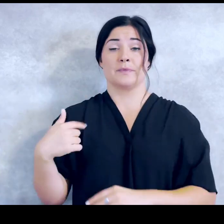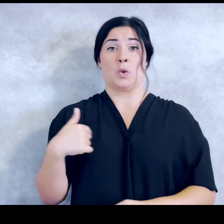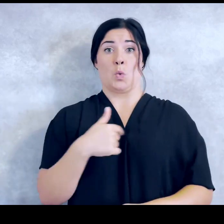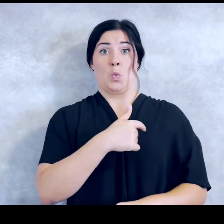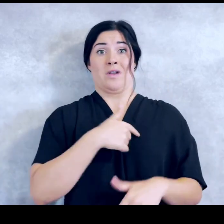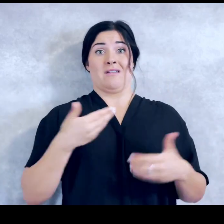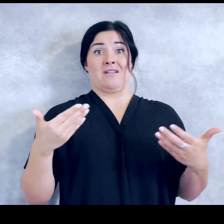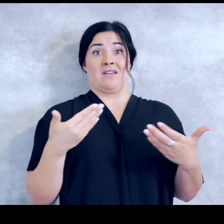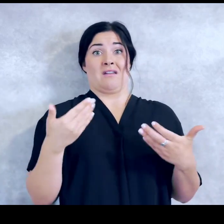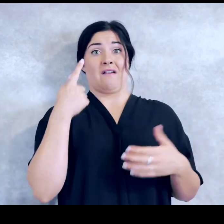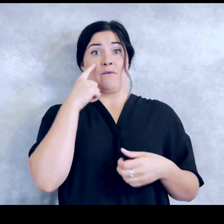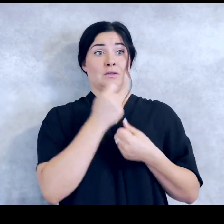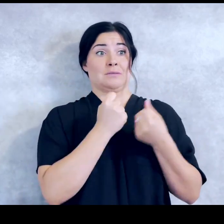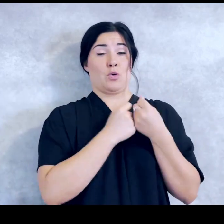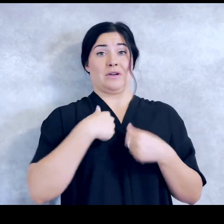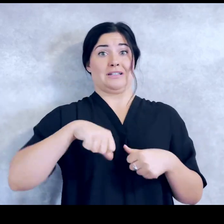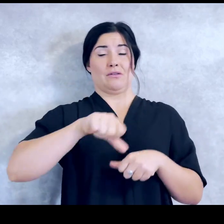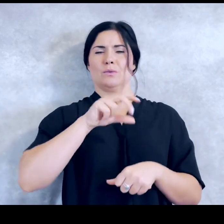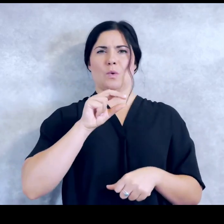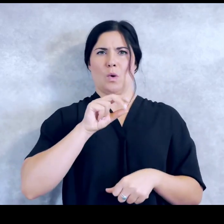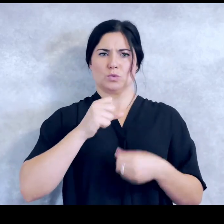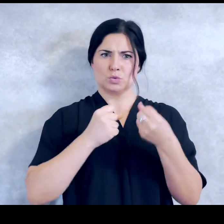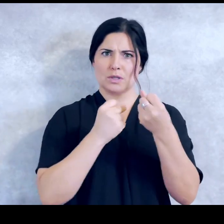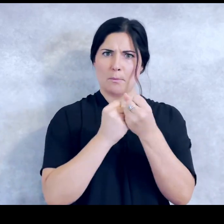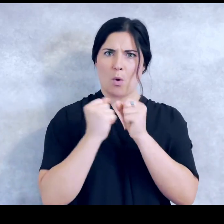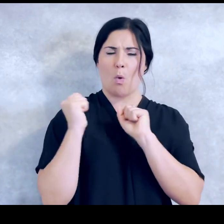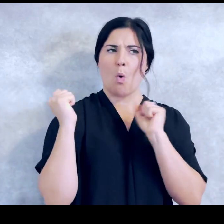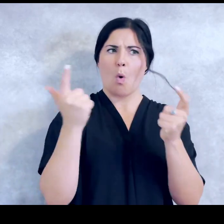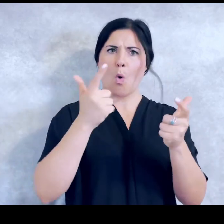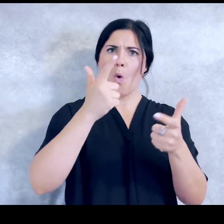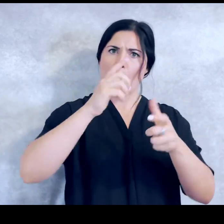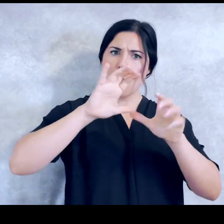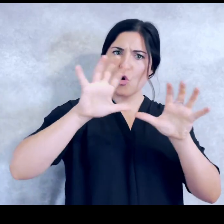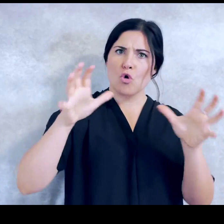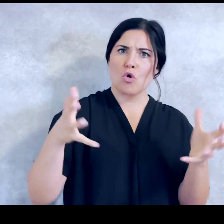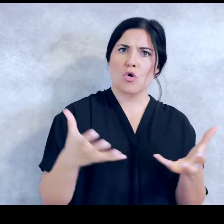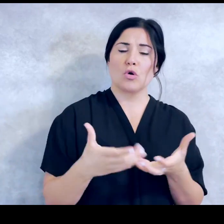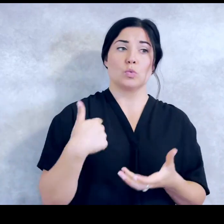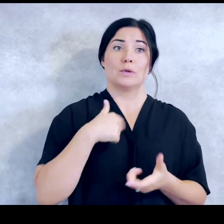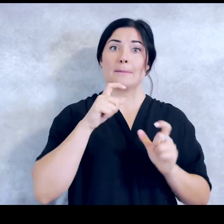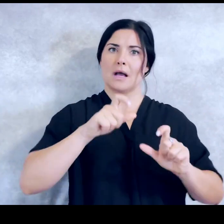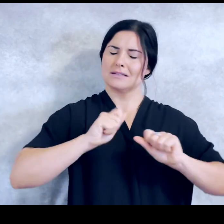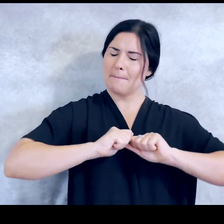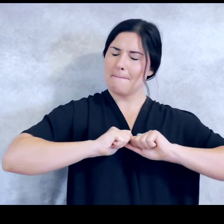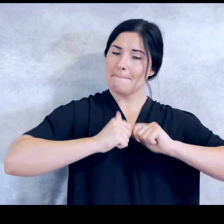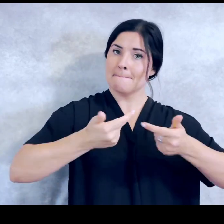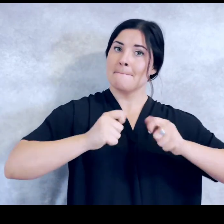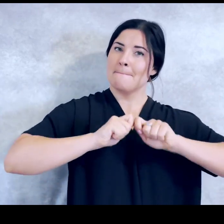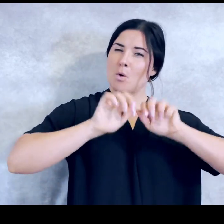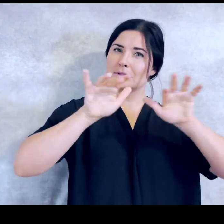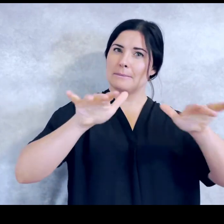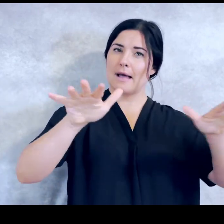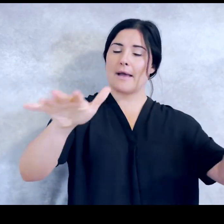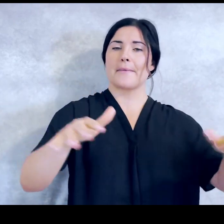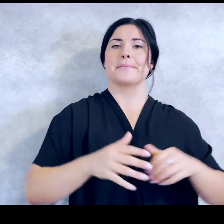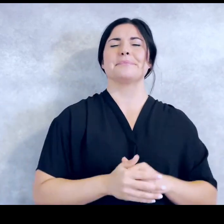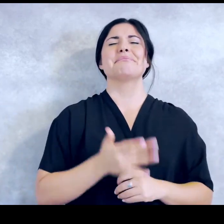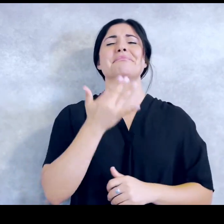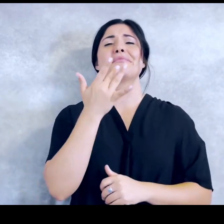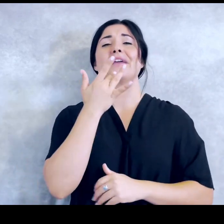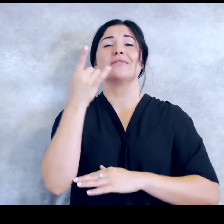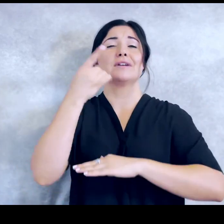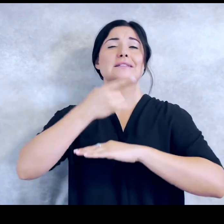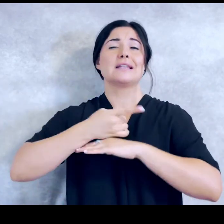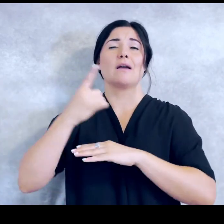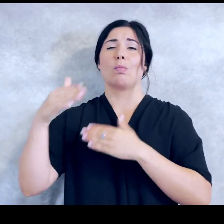for the church. The church doesn't exist just for the church. The church exists for the world. That's the goal, that we would go and multiply. One of my